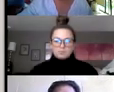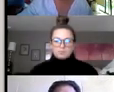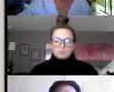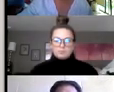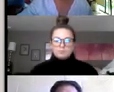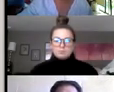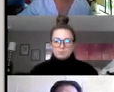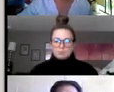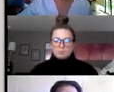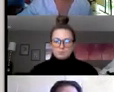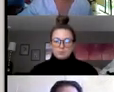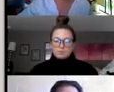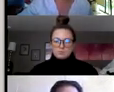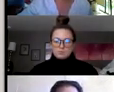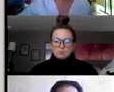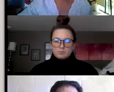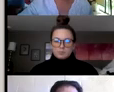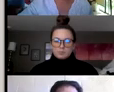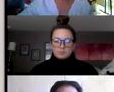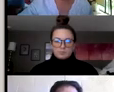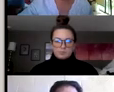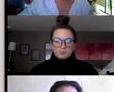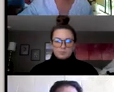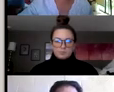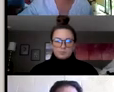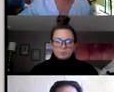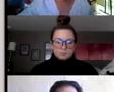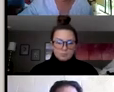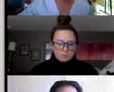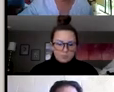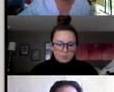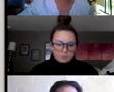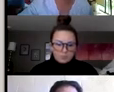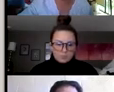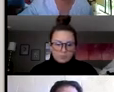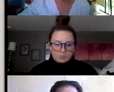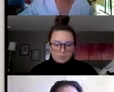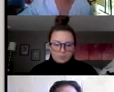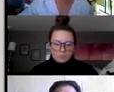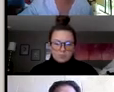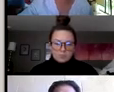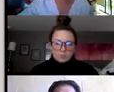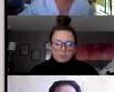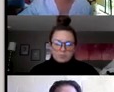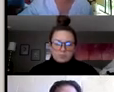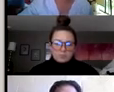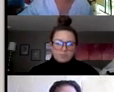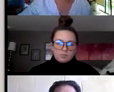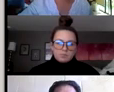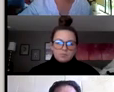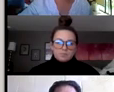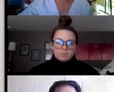Latin America. So you'll see how our students rarely use the term Hispanic. So